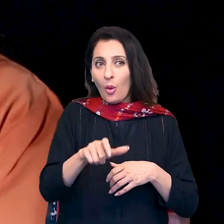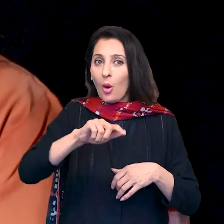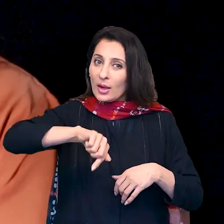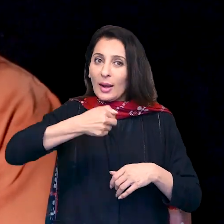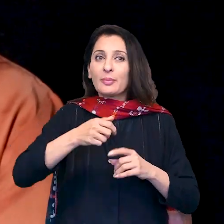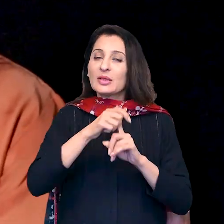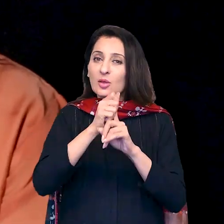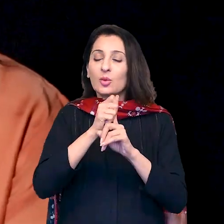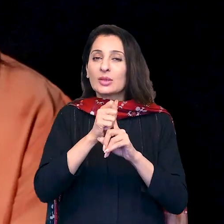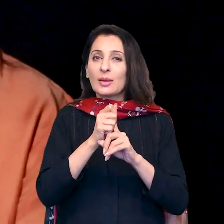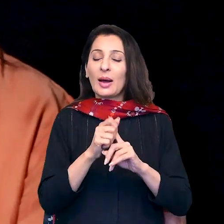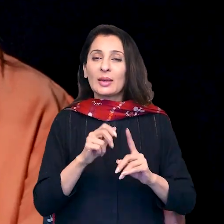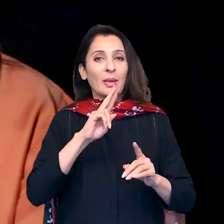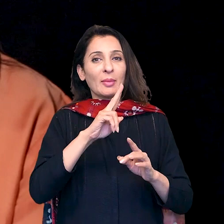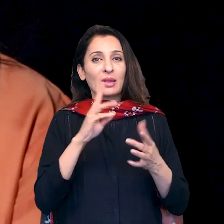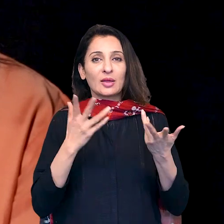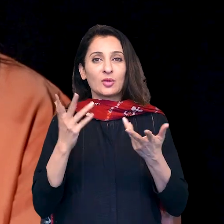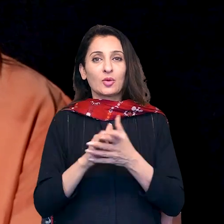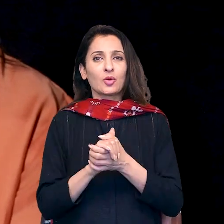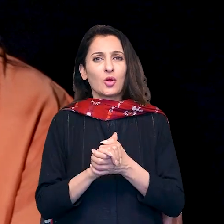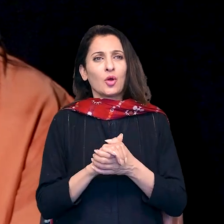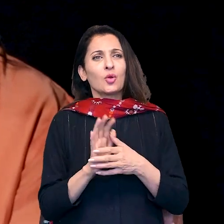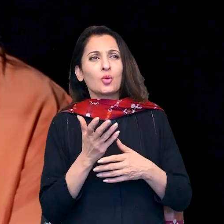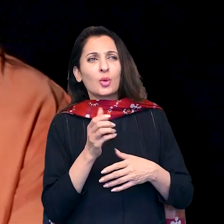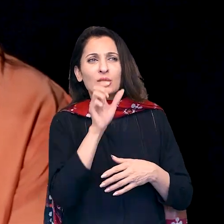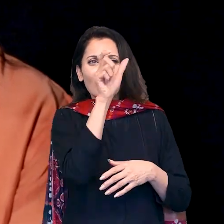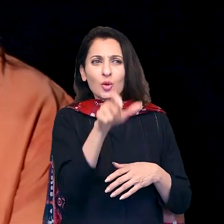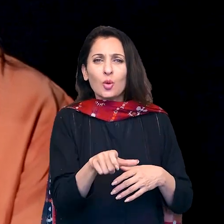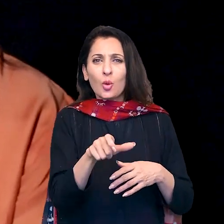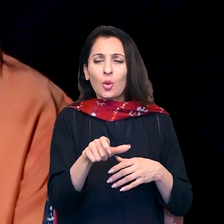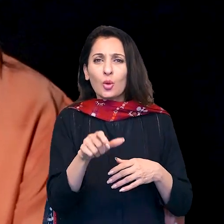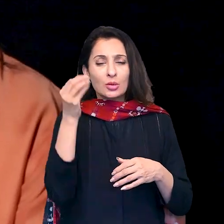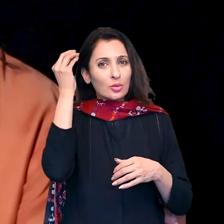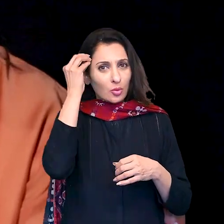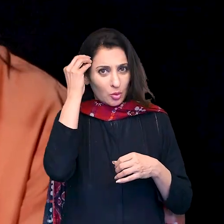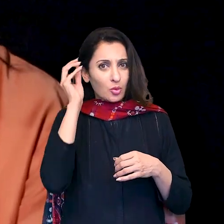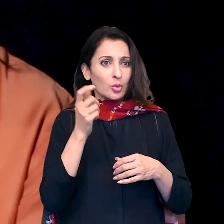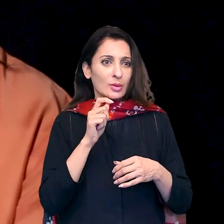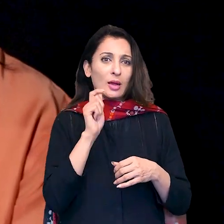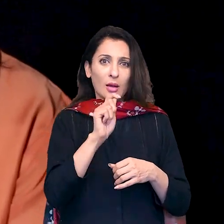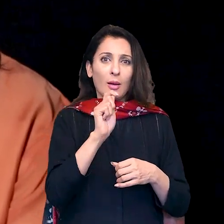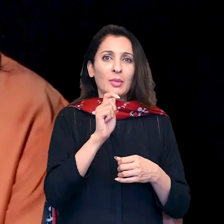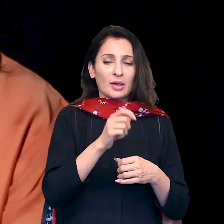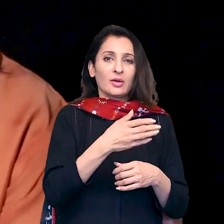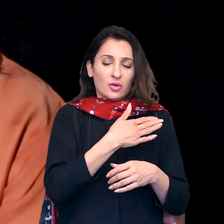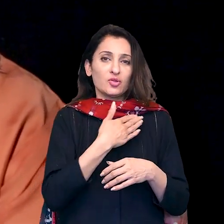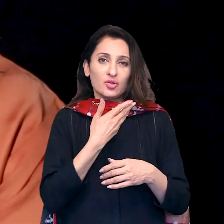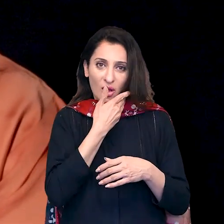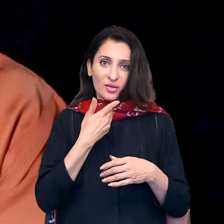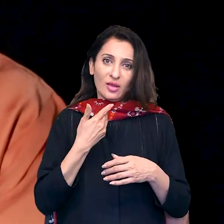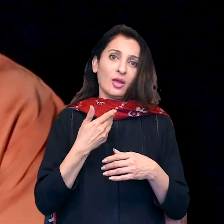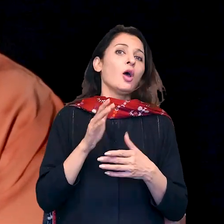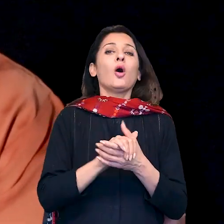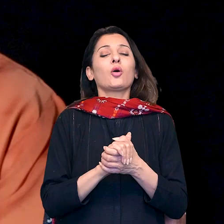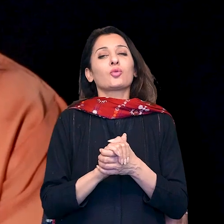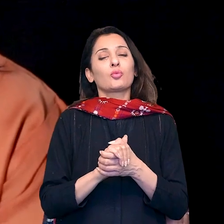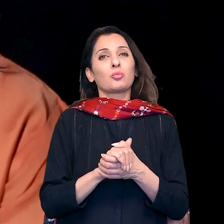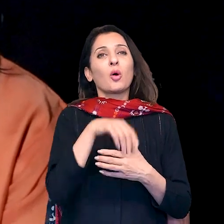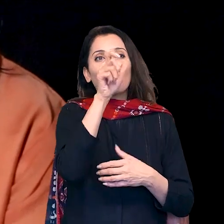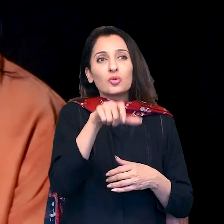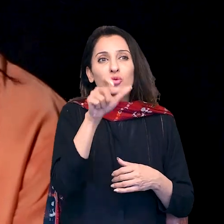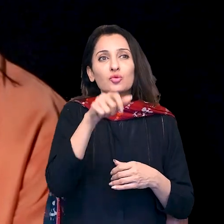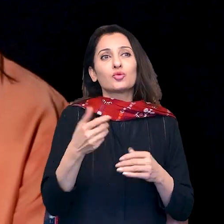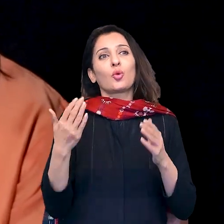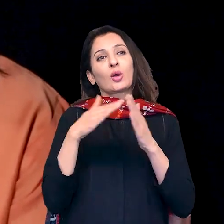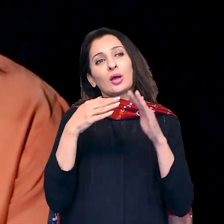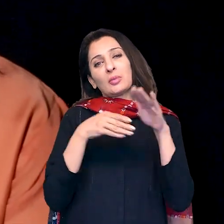about individuals and their own needs, just say there are some people who want to work, there are some people who don't want to work. There are some people who want to